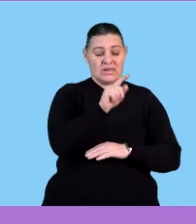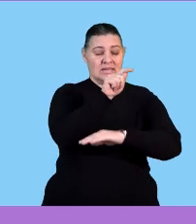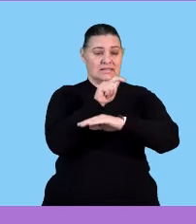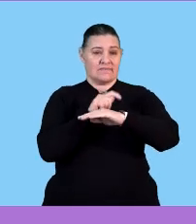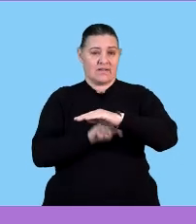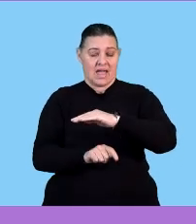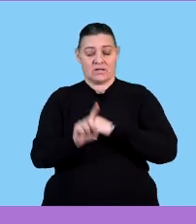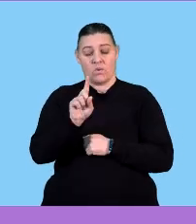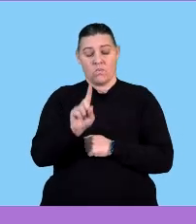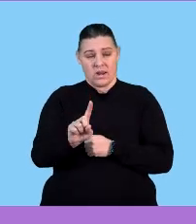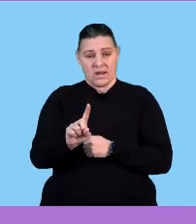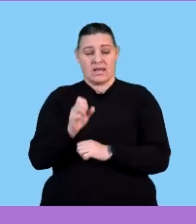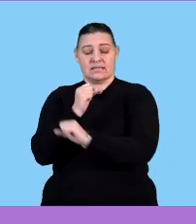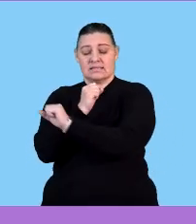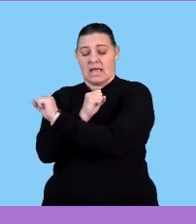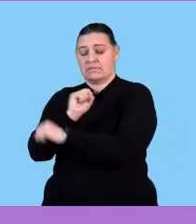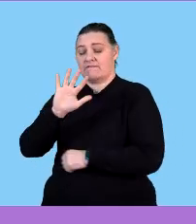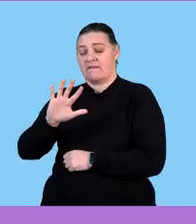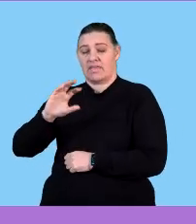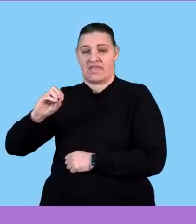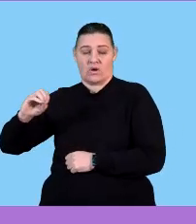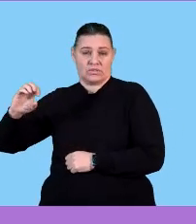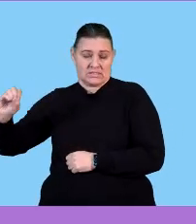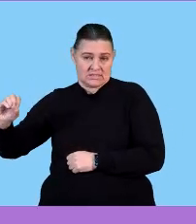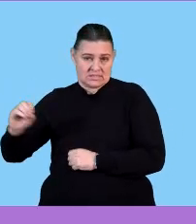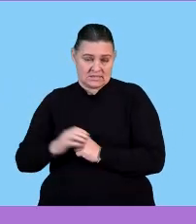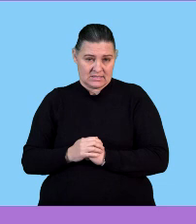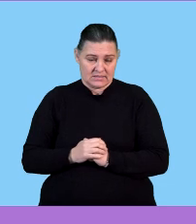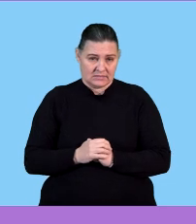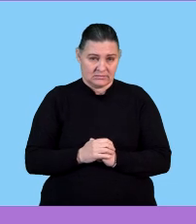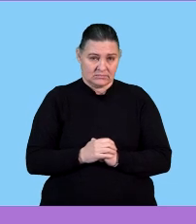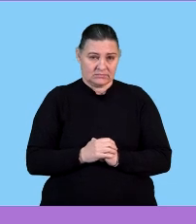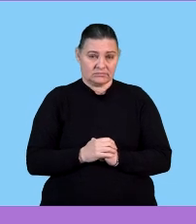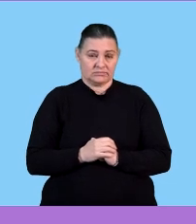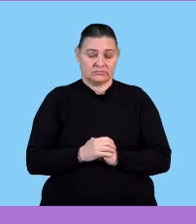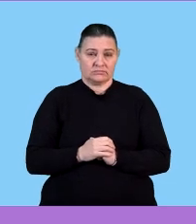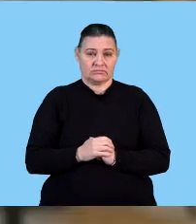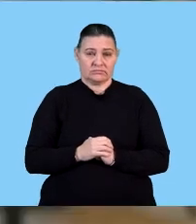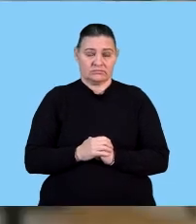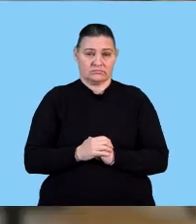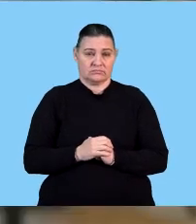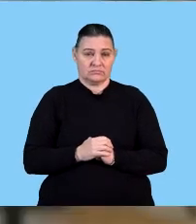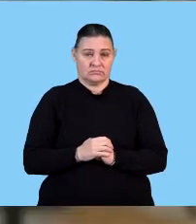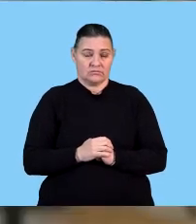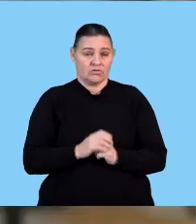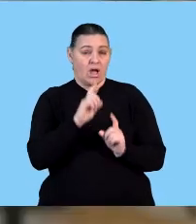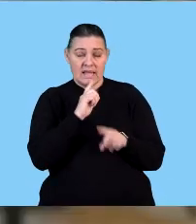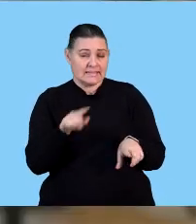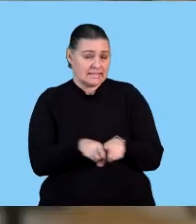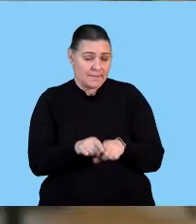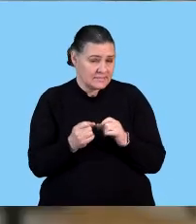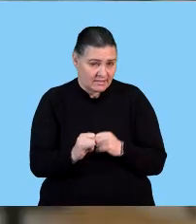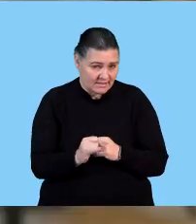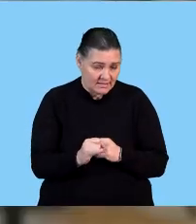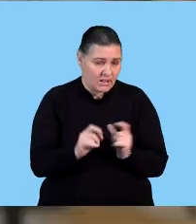3 divided by 1 times 5,000. You can swap that around. 3 times 5,000 divided by 1. We'll still get the same